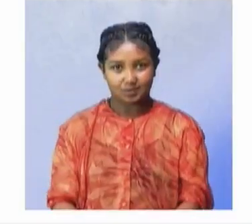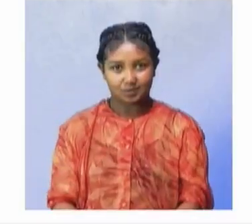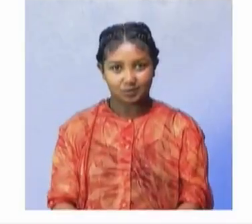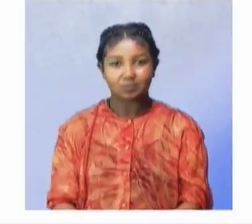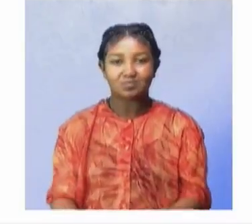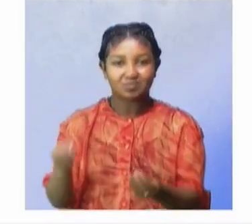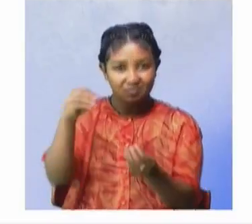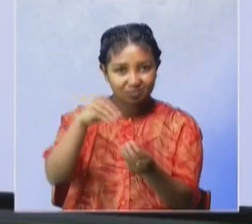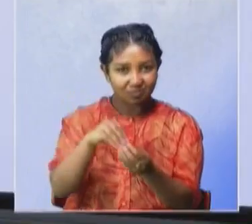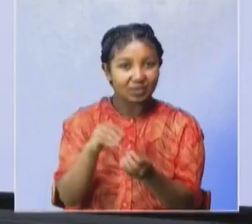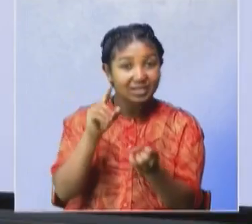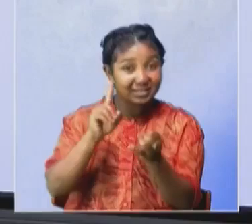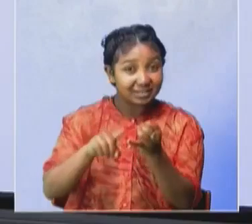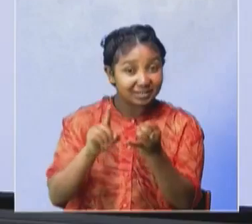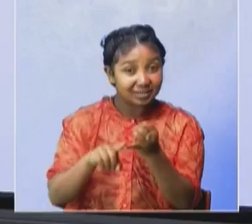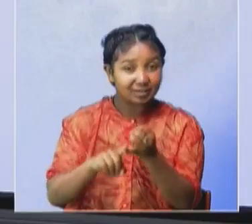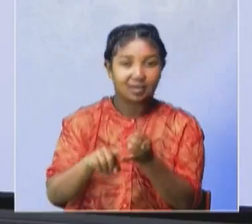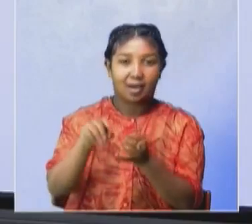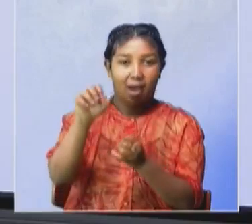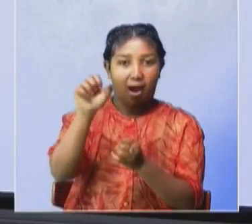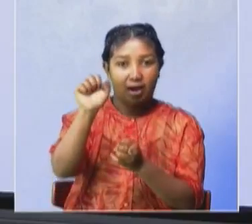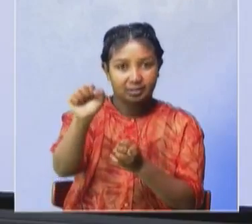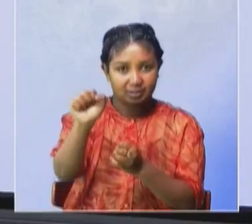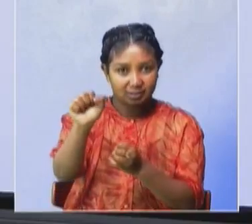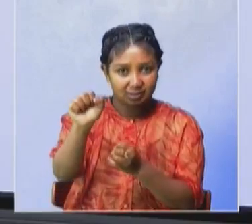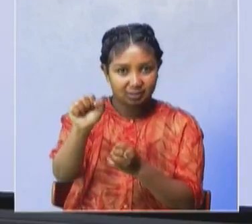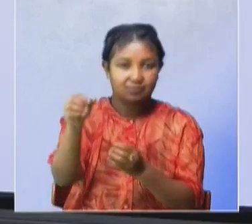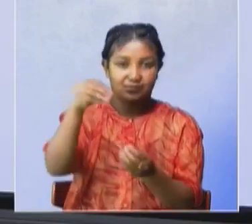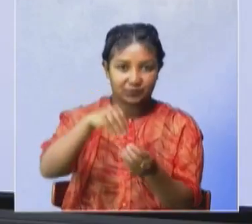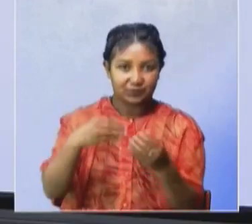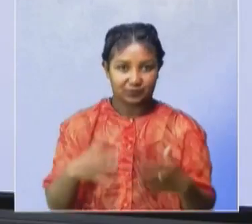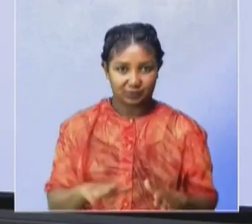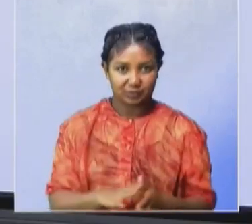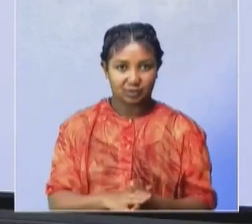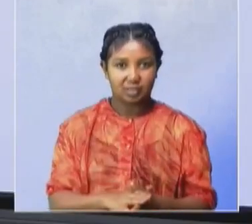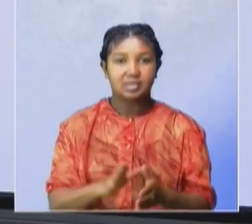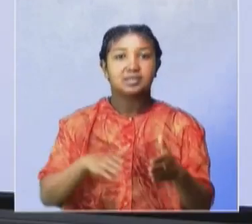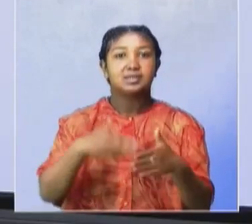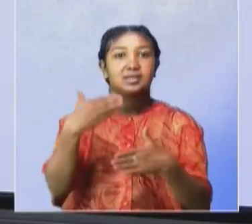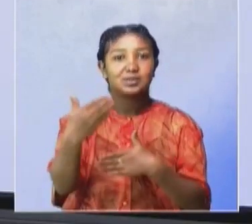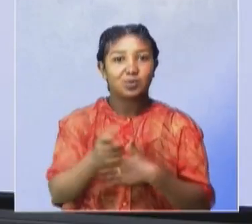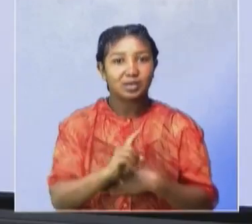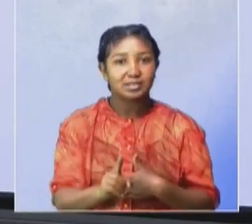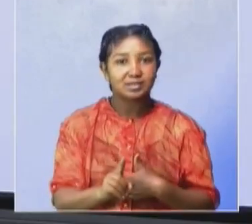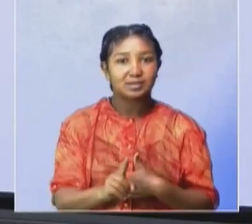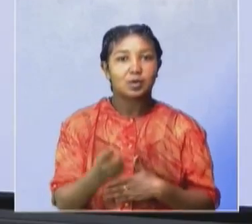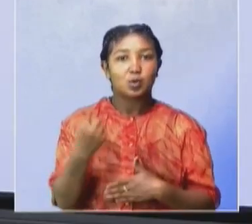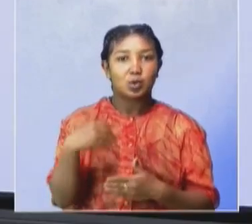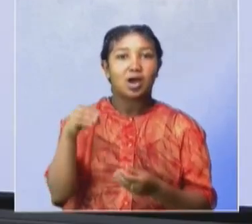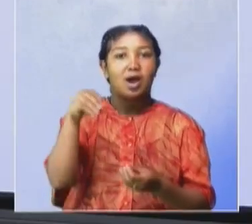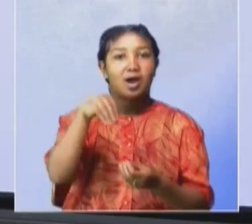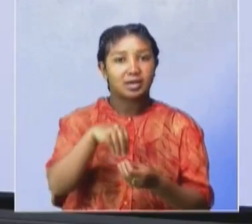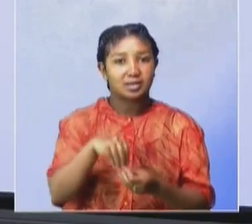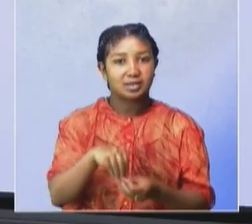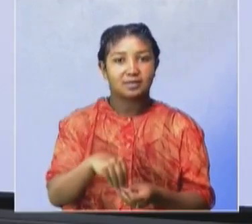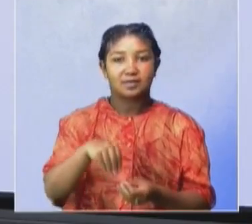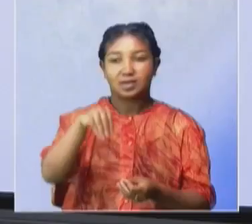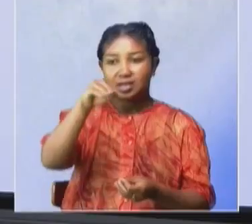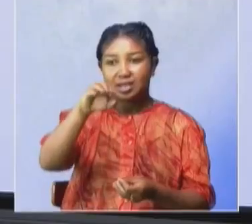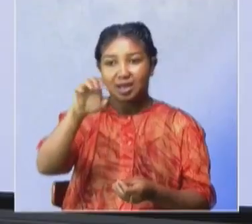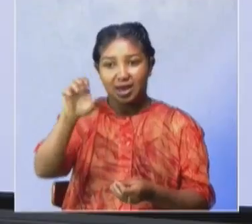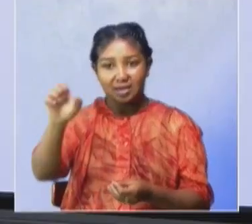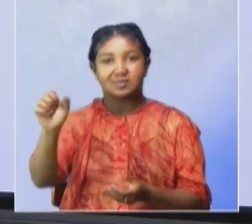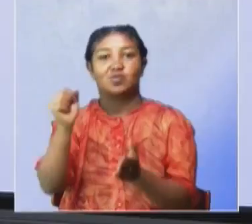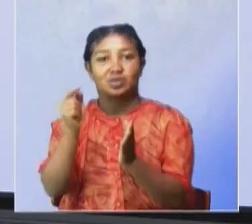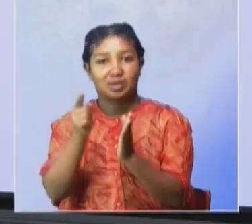We just add at the end of the letter s. The next one is we can add es, like